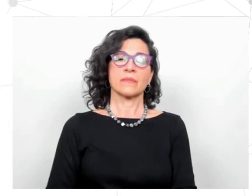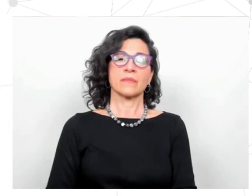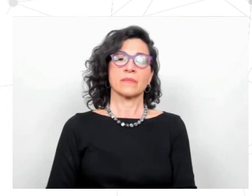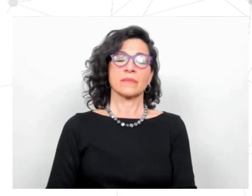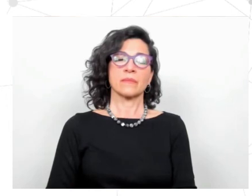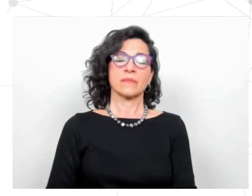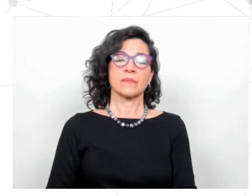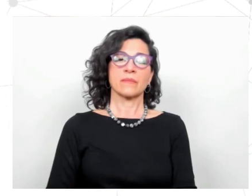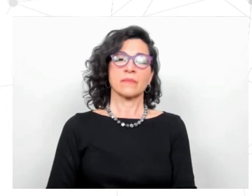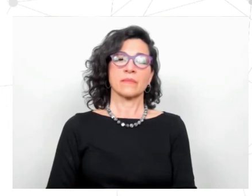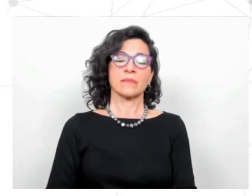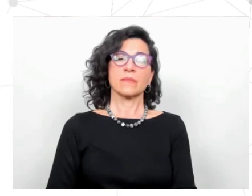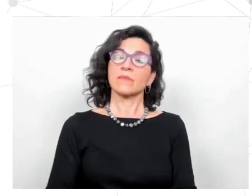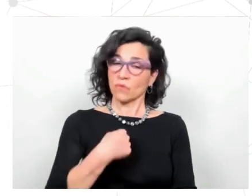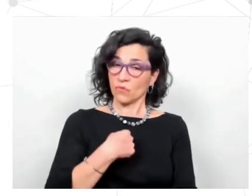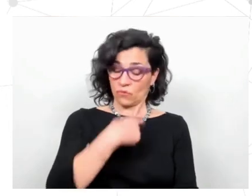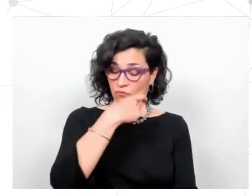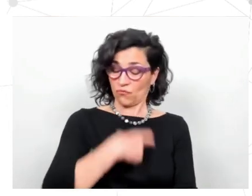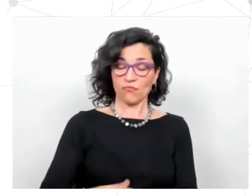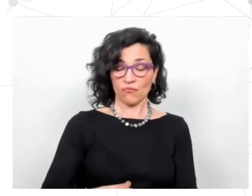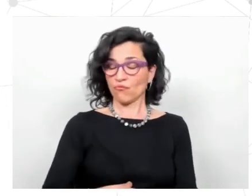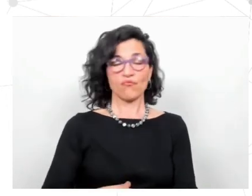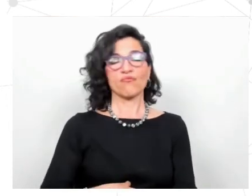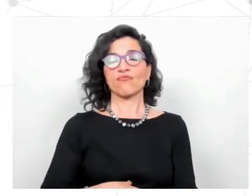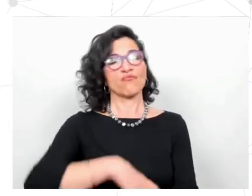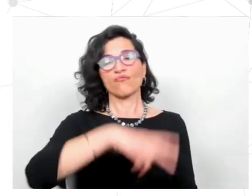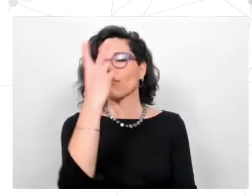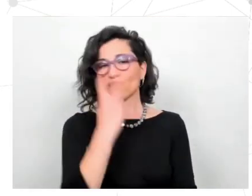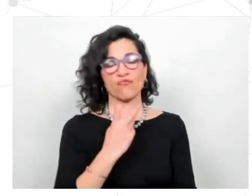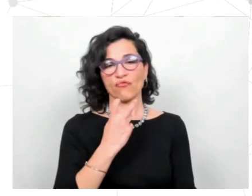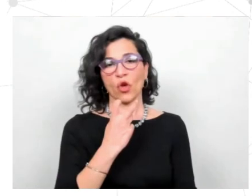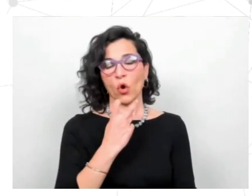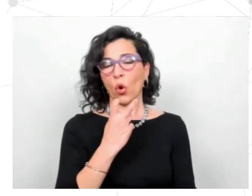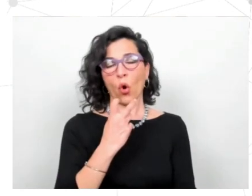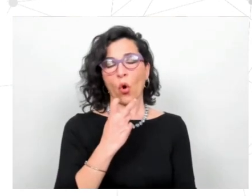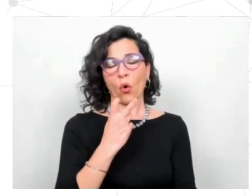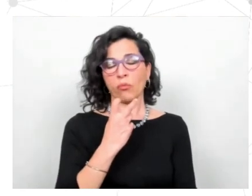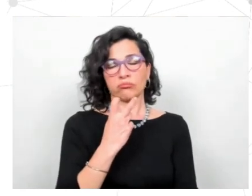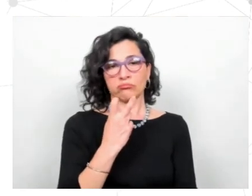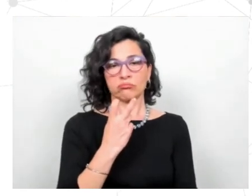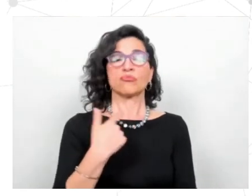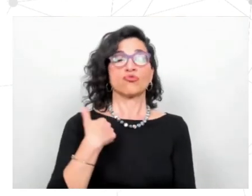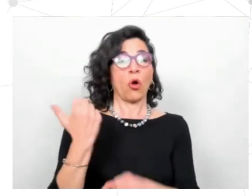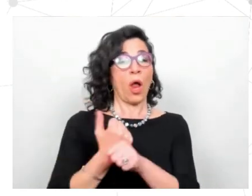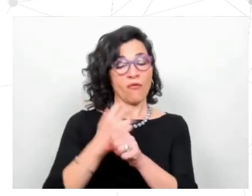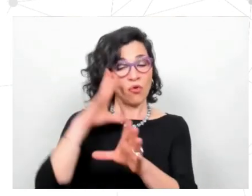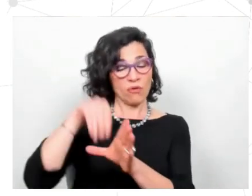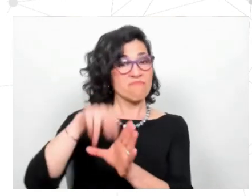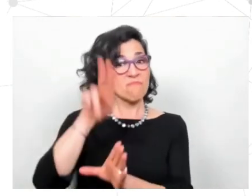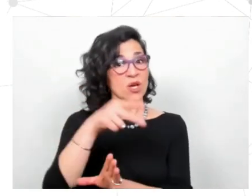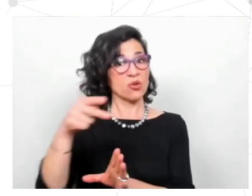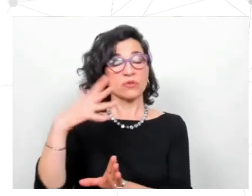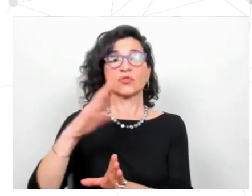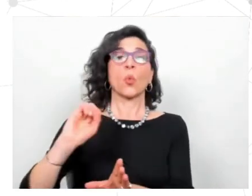Well, allora, sono cieco, sono totalmente cieco. Lavoro in Microsoft da 15 anni.